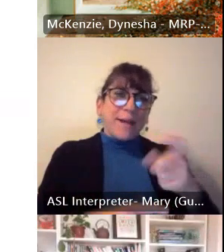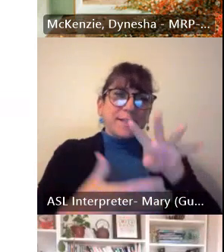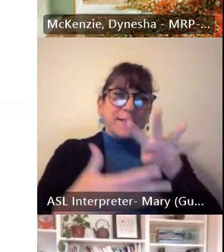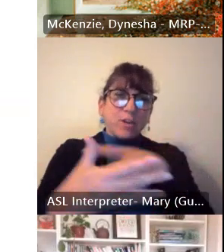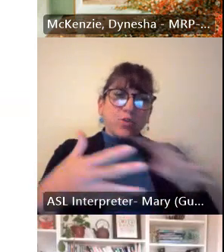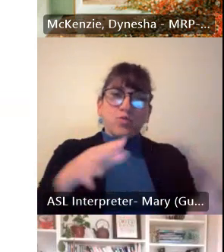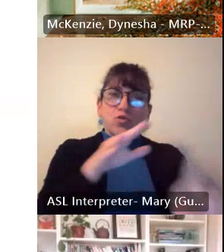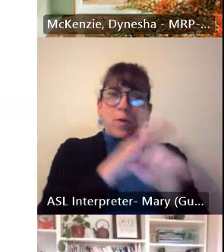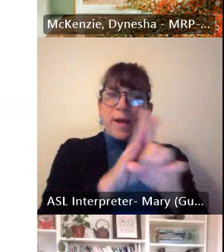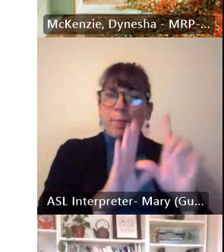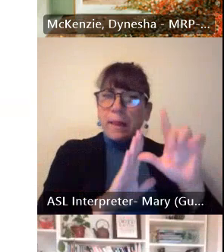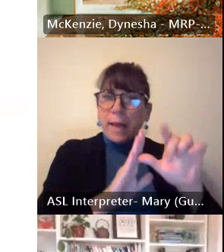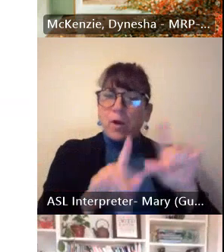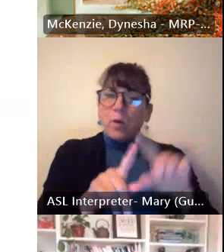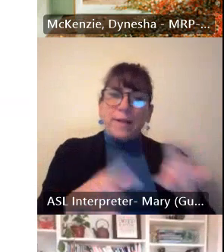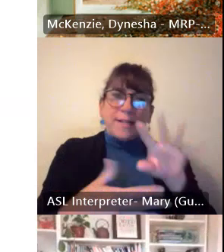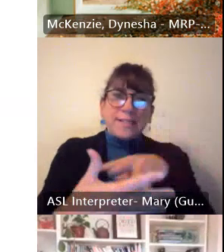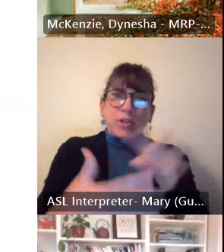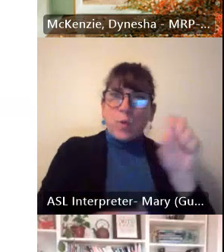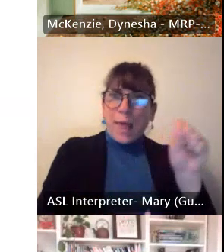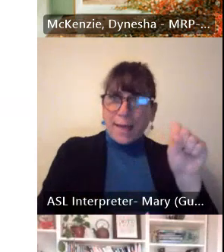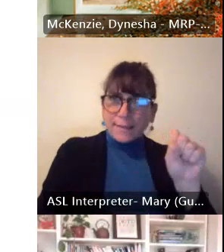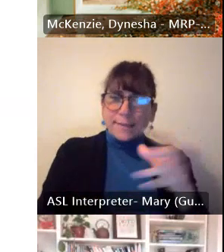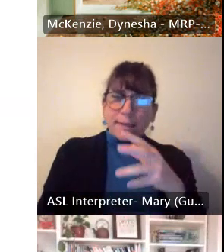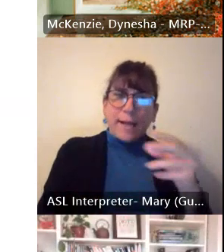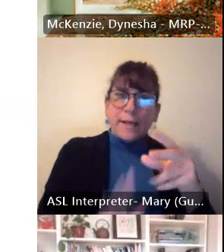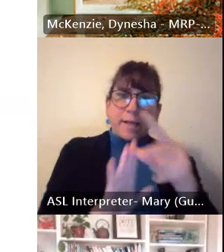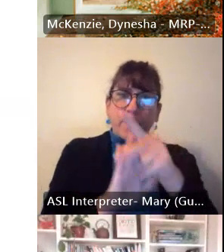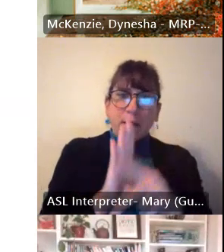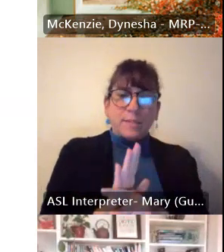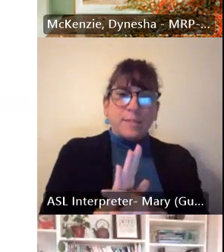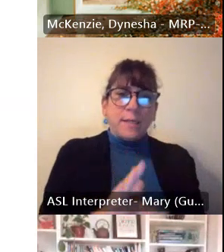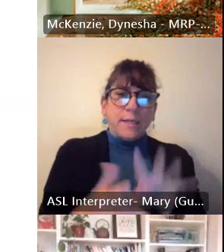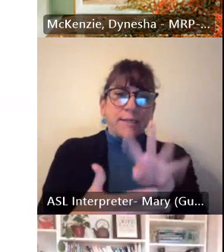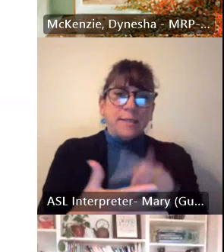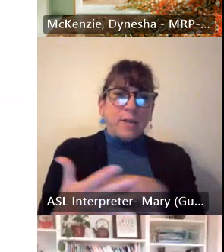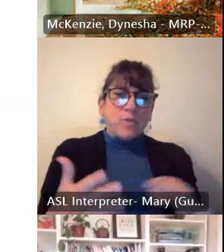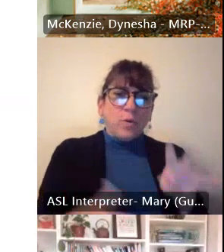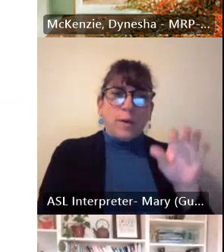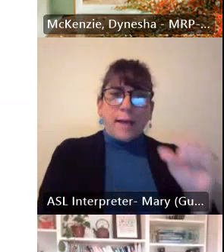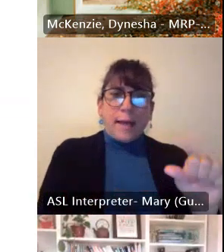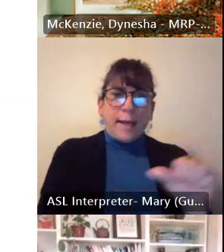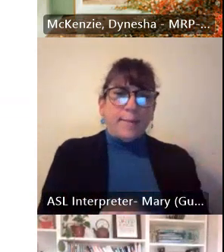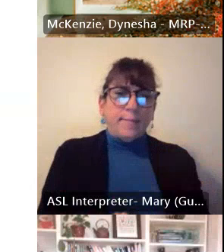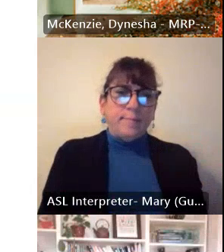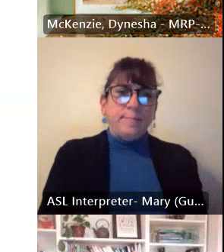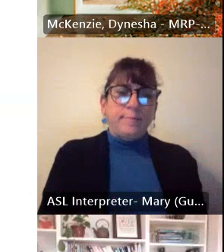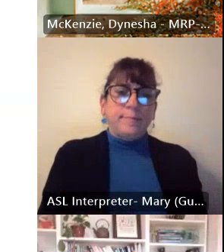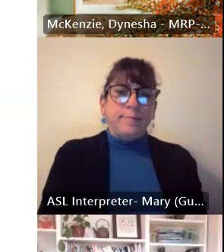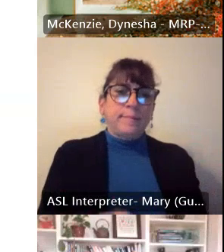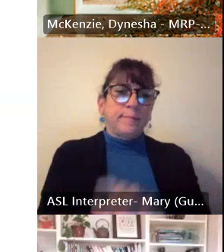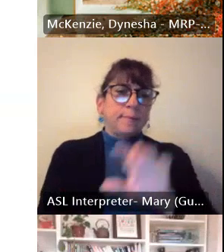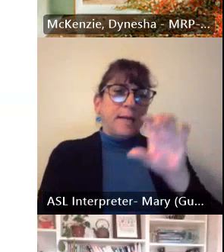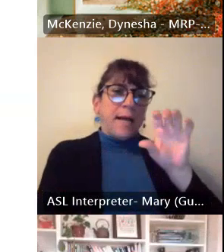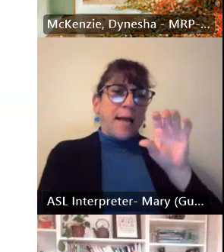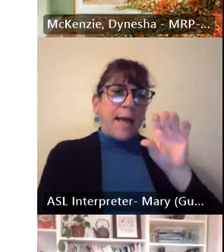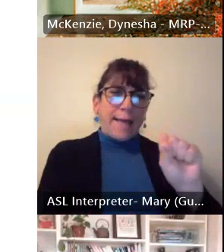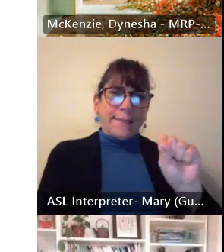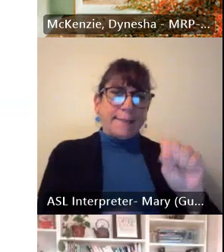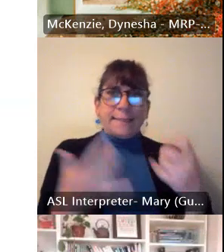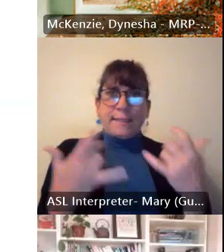two, but that's Schedule S, and then policy is in Schedule A. Yep. So S is if current